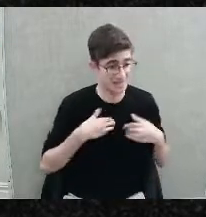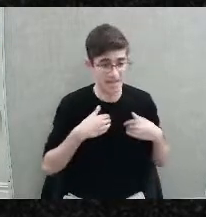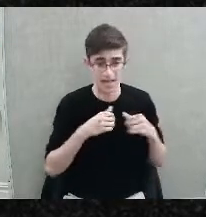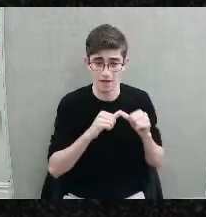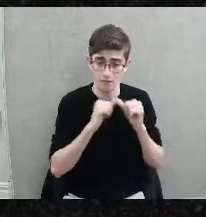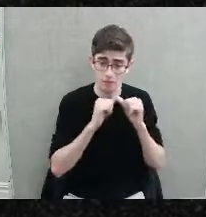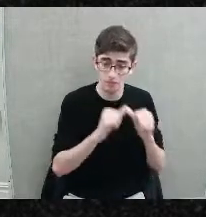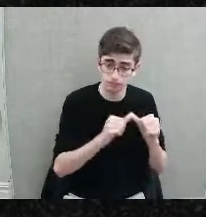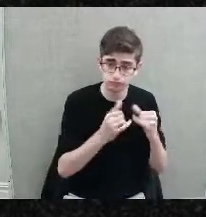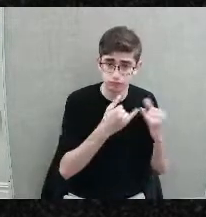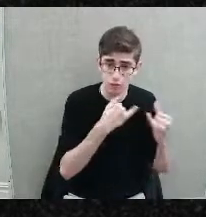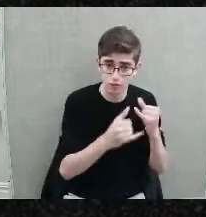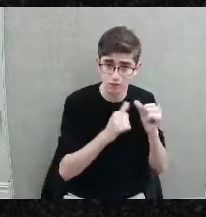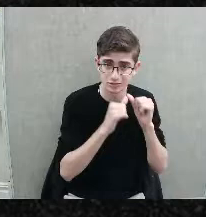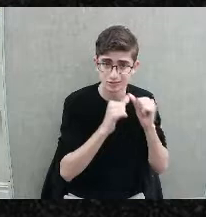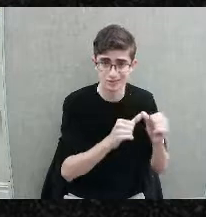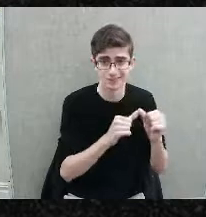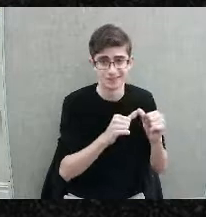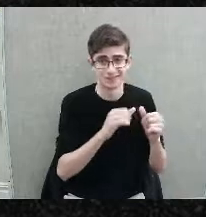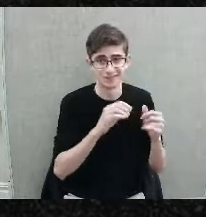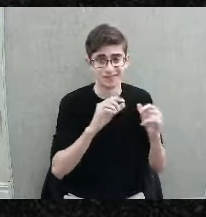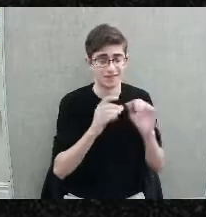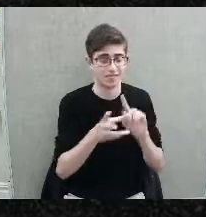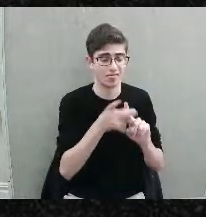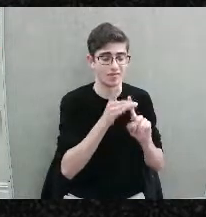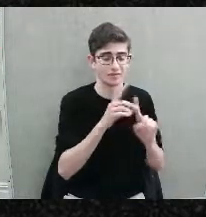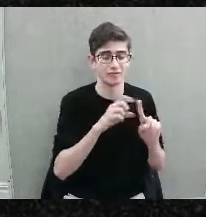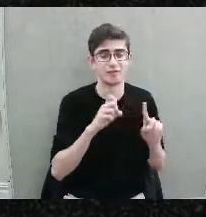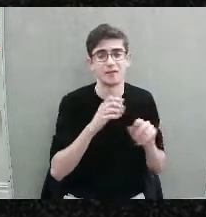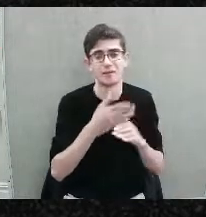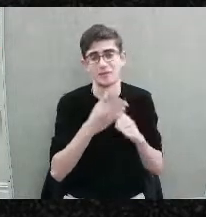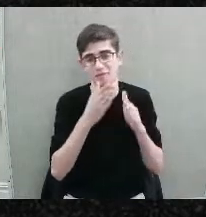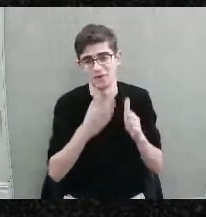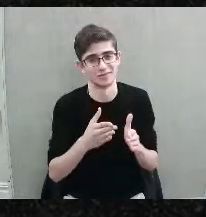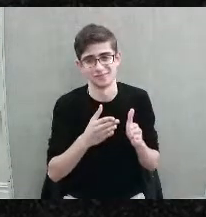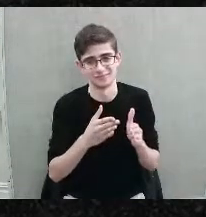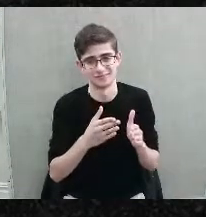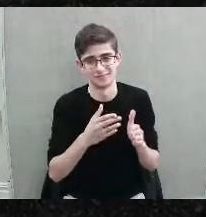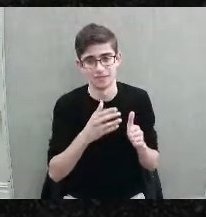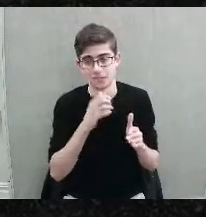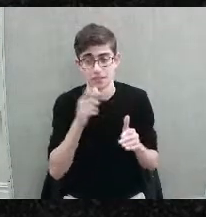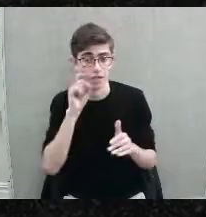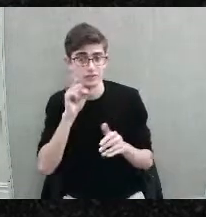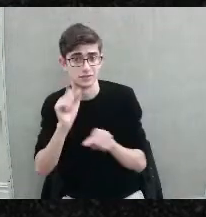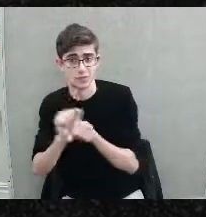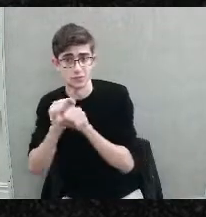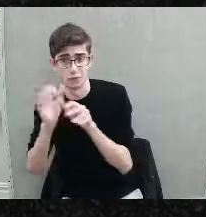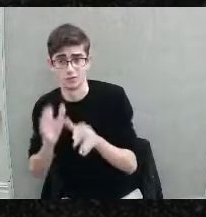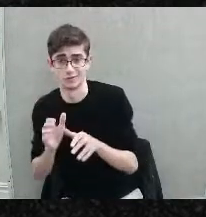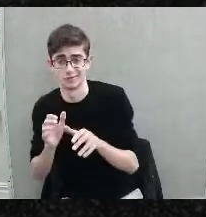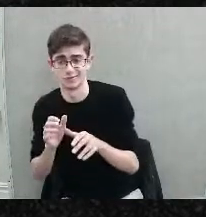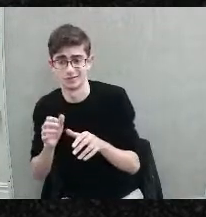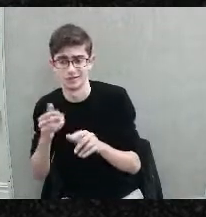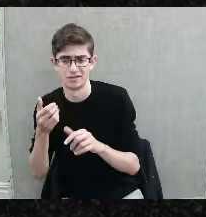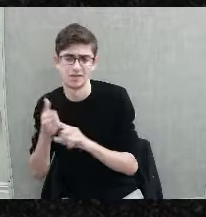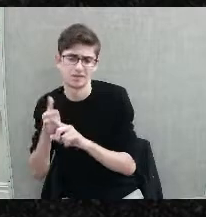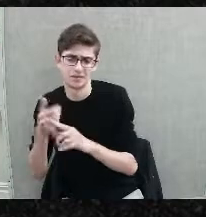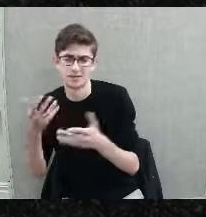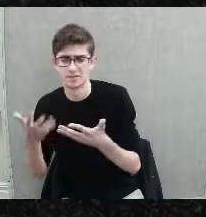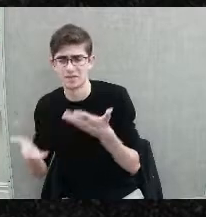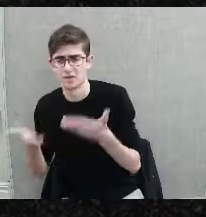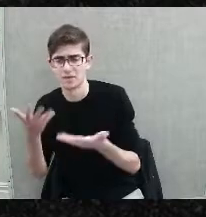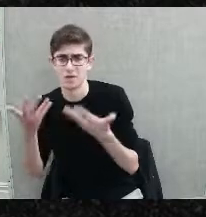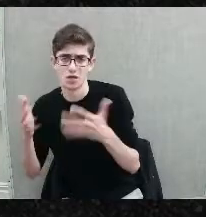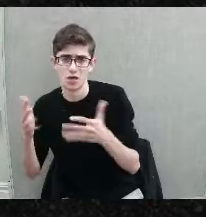usually get the infection from their stable partners far more than sex workers who already have had